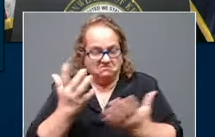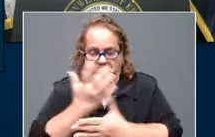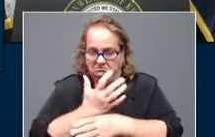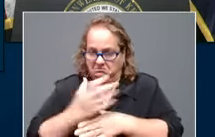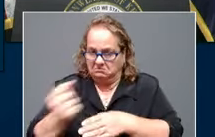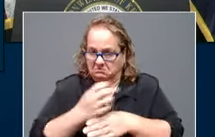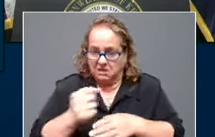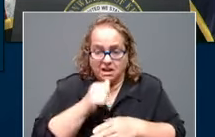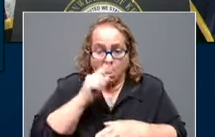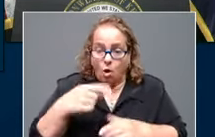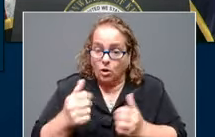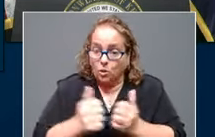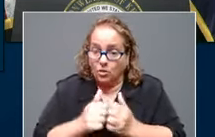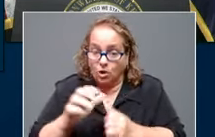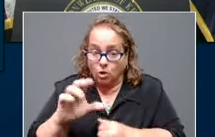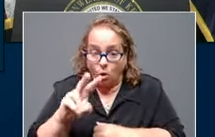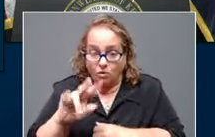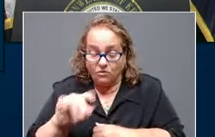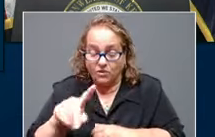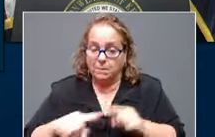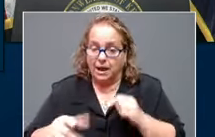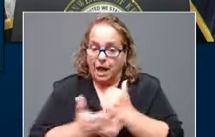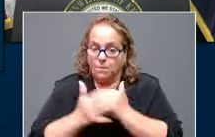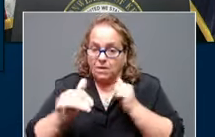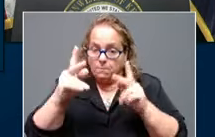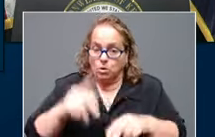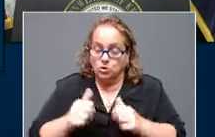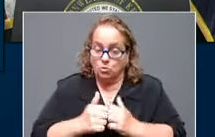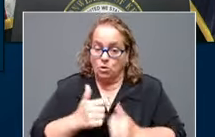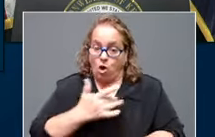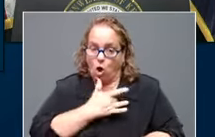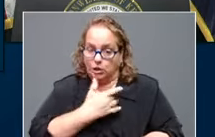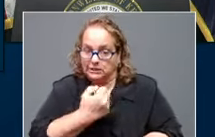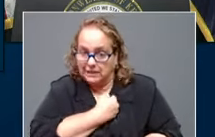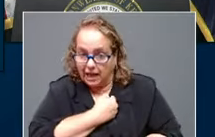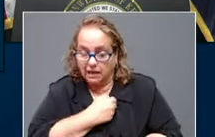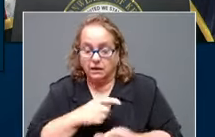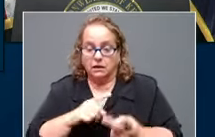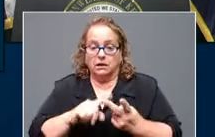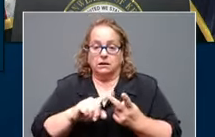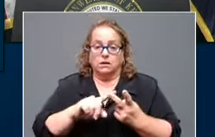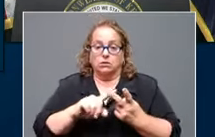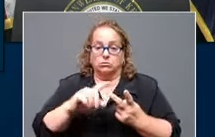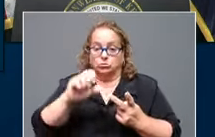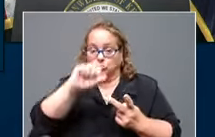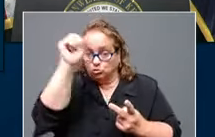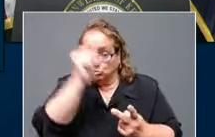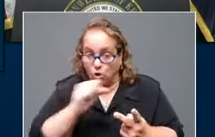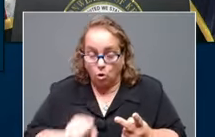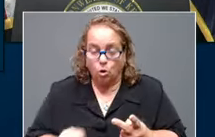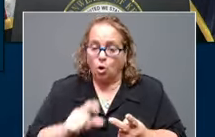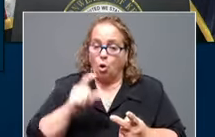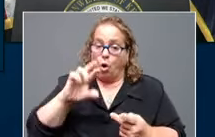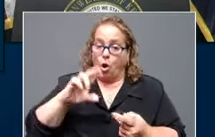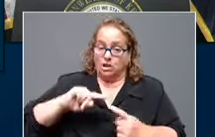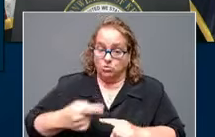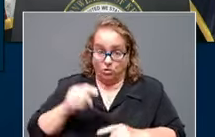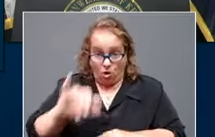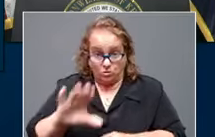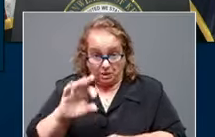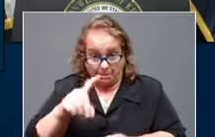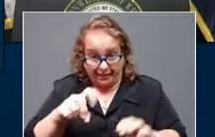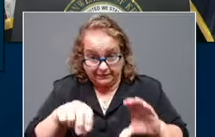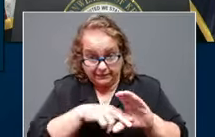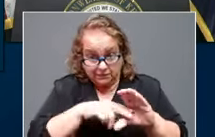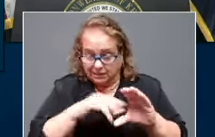before. We don't do this right. We don't do our part. Our hospitals get overrun. It is happening